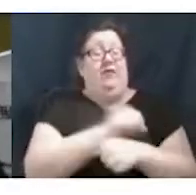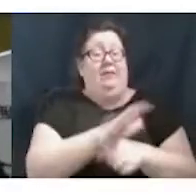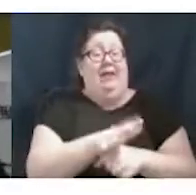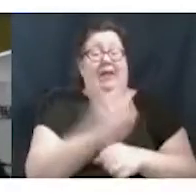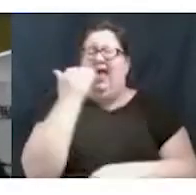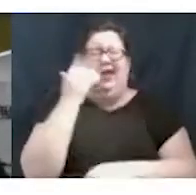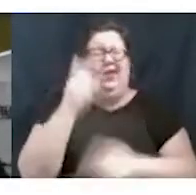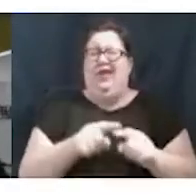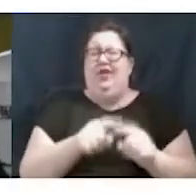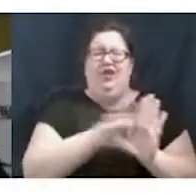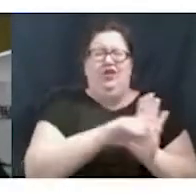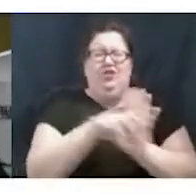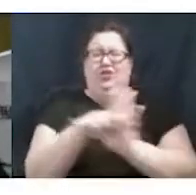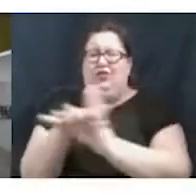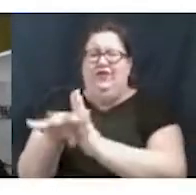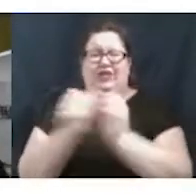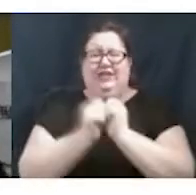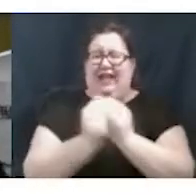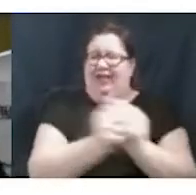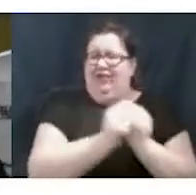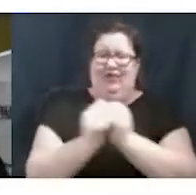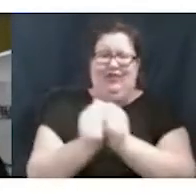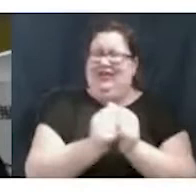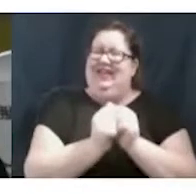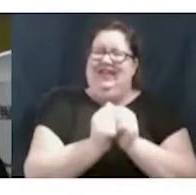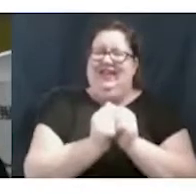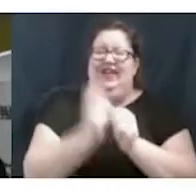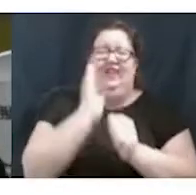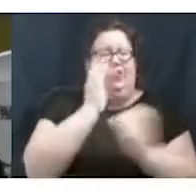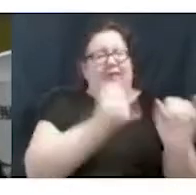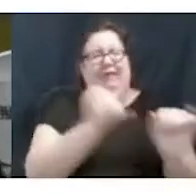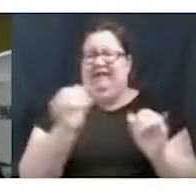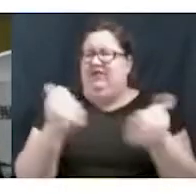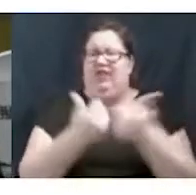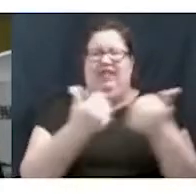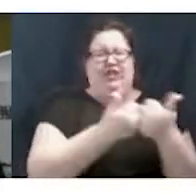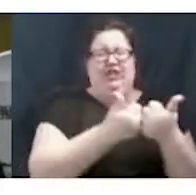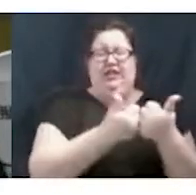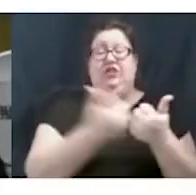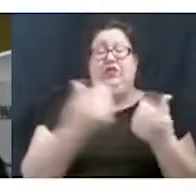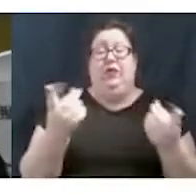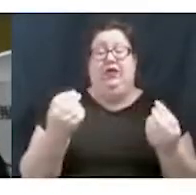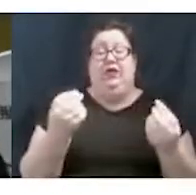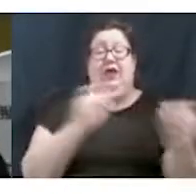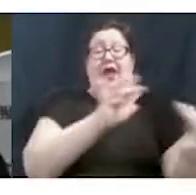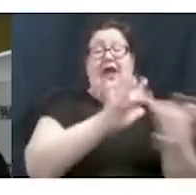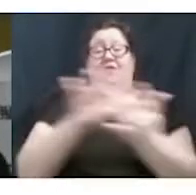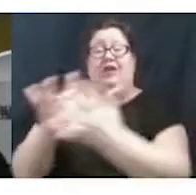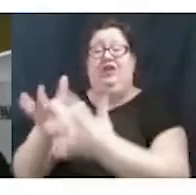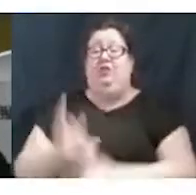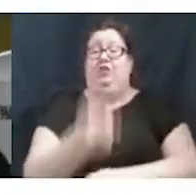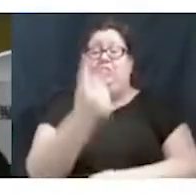shoot footage together, and there were going to be individual challenges. So I reached out to 2 businesses in our area that